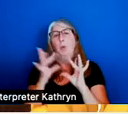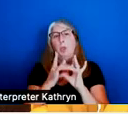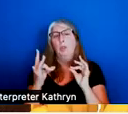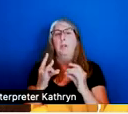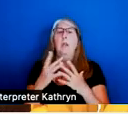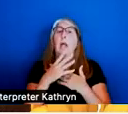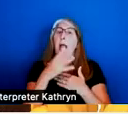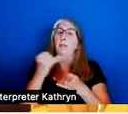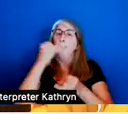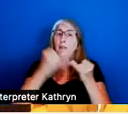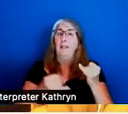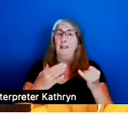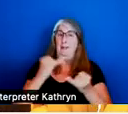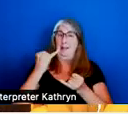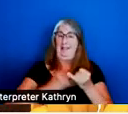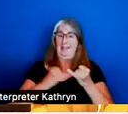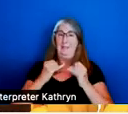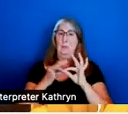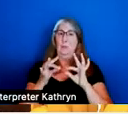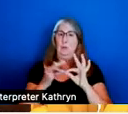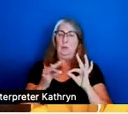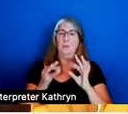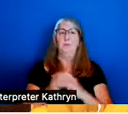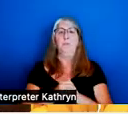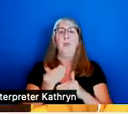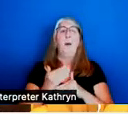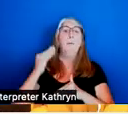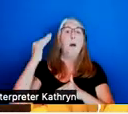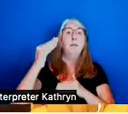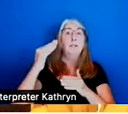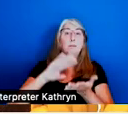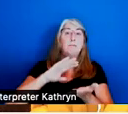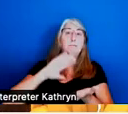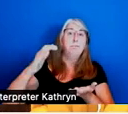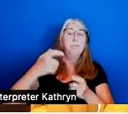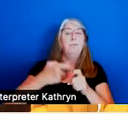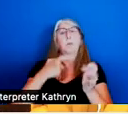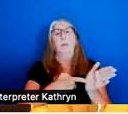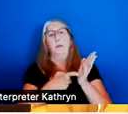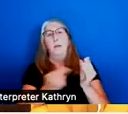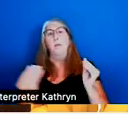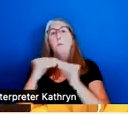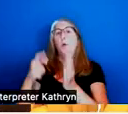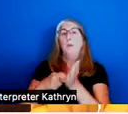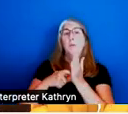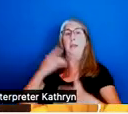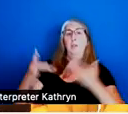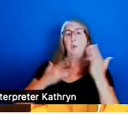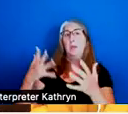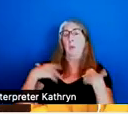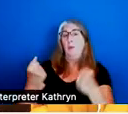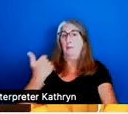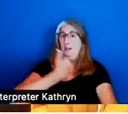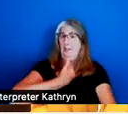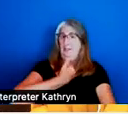I leave you with these words. Abundance comes from demand. The more we demand joy and wellness of